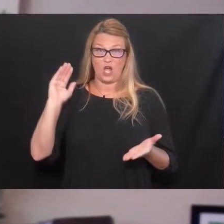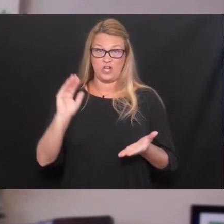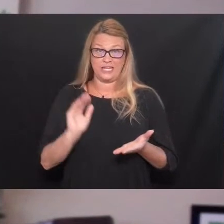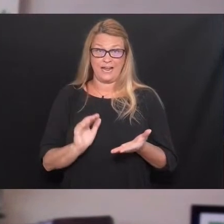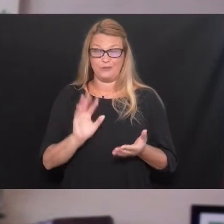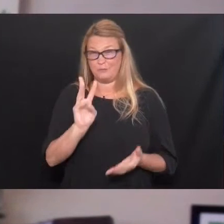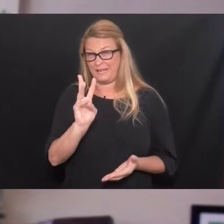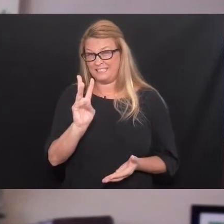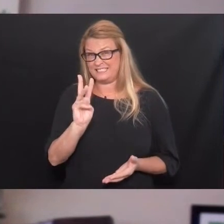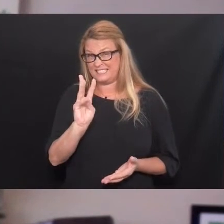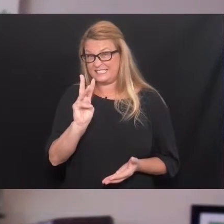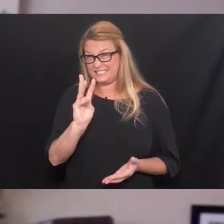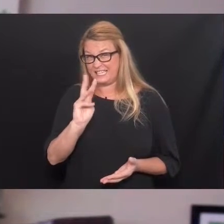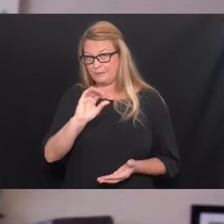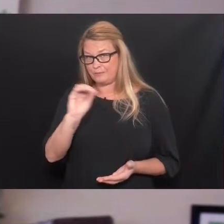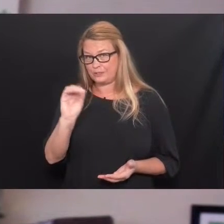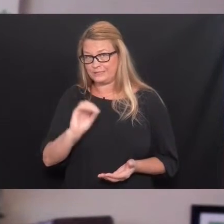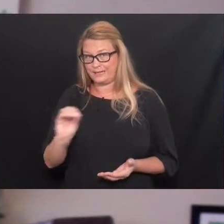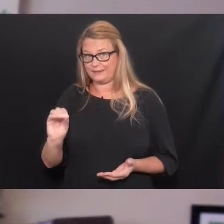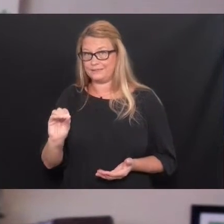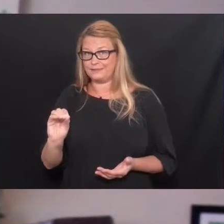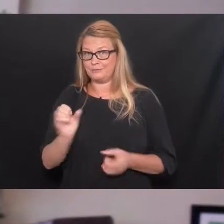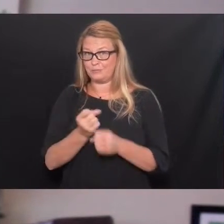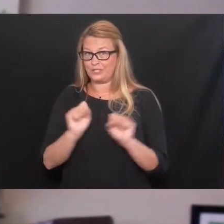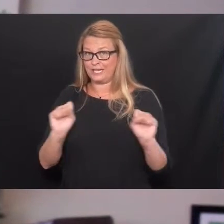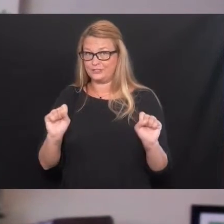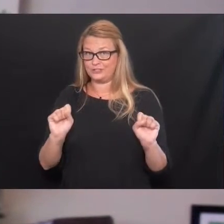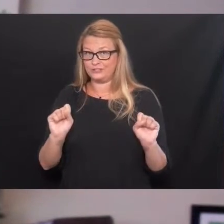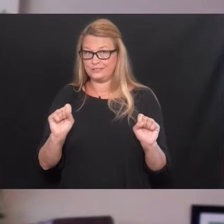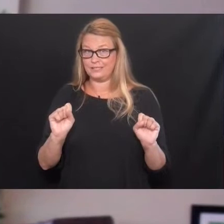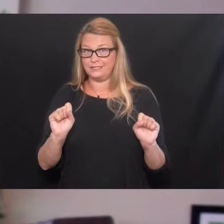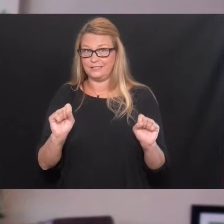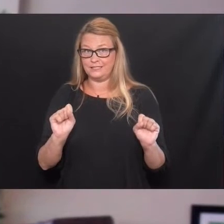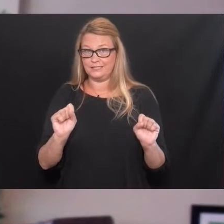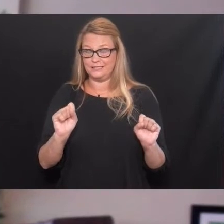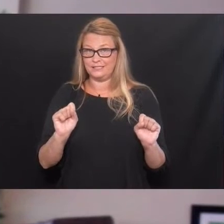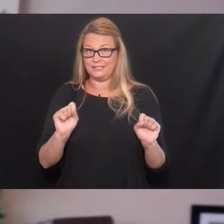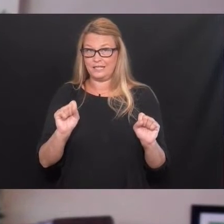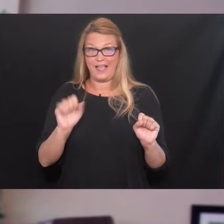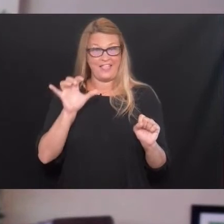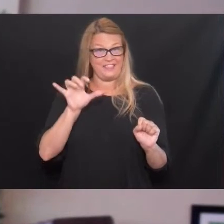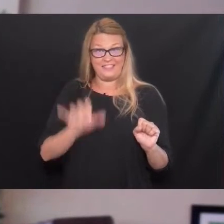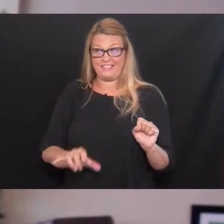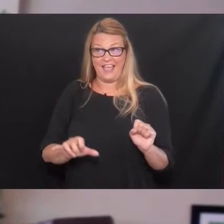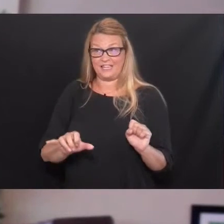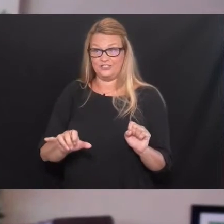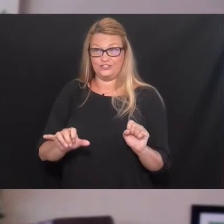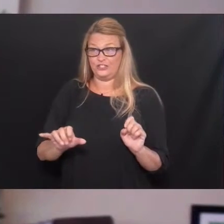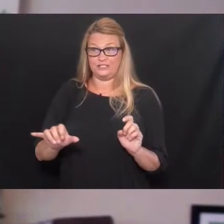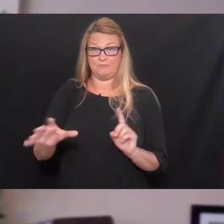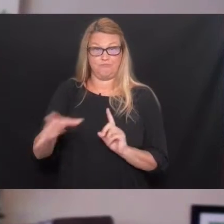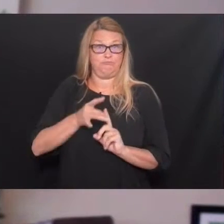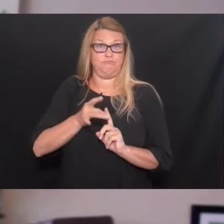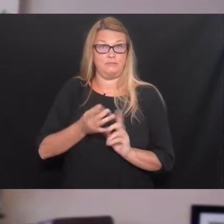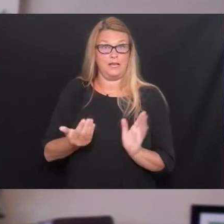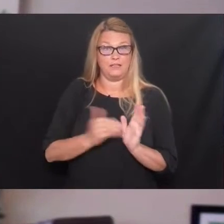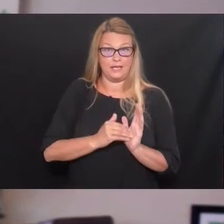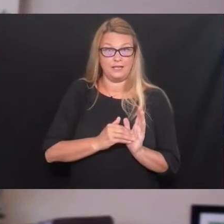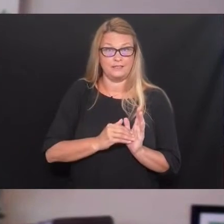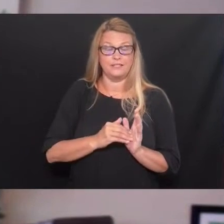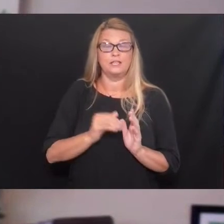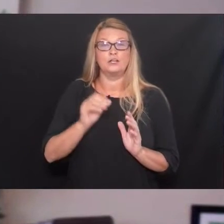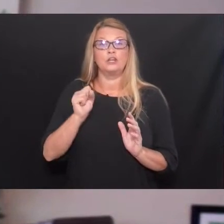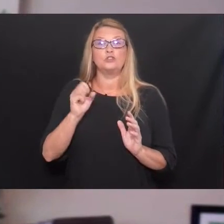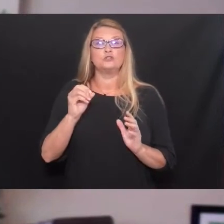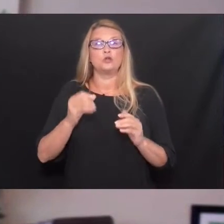about 16% protection. That's not going to the hospital or the ICU, but that's just getting another infection. And then what they found is